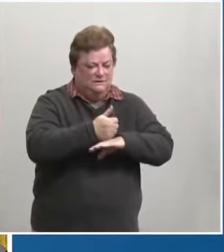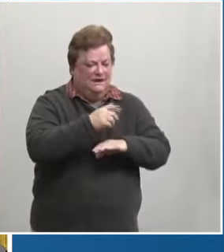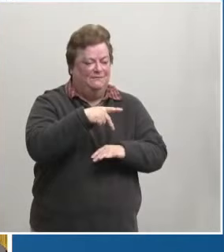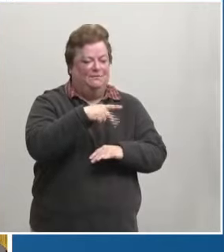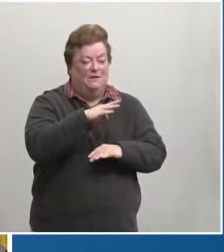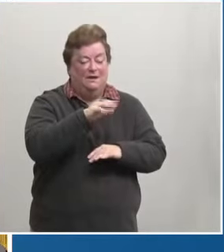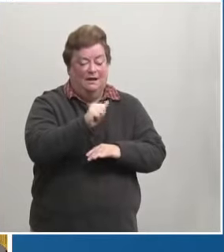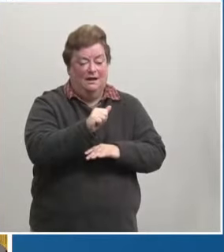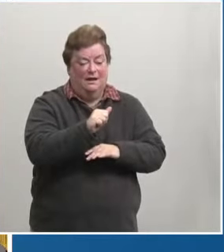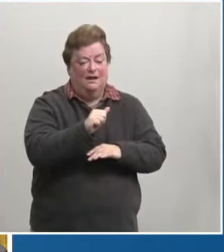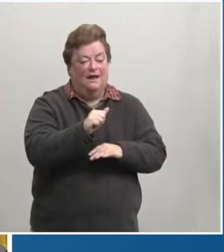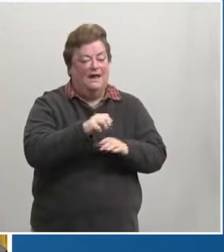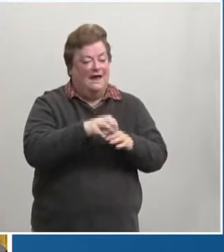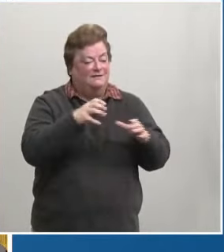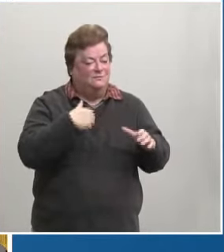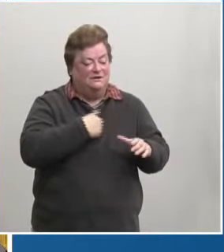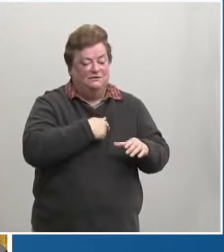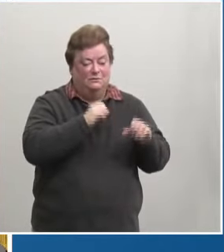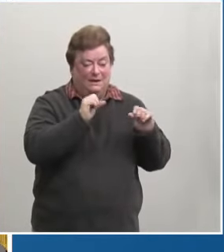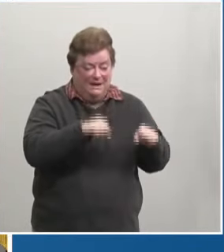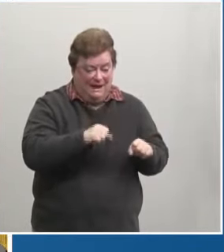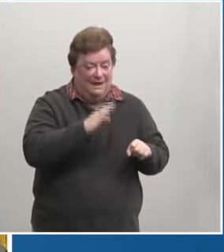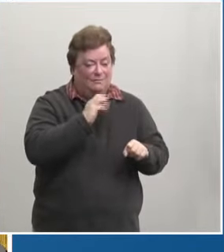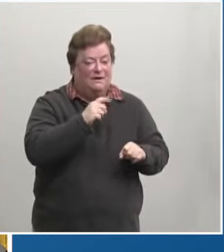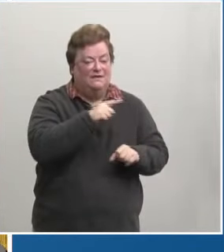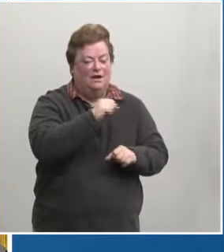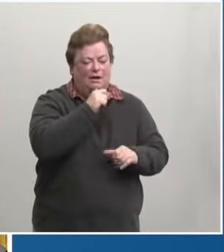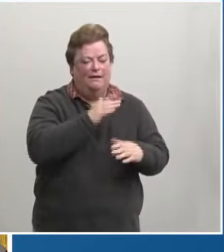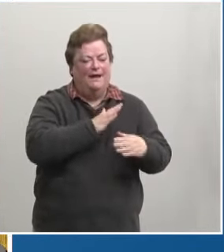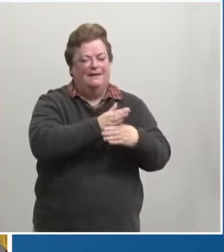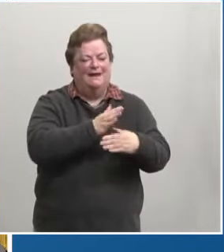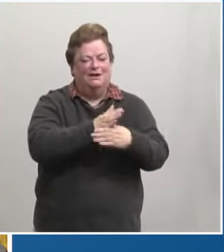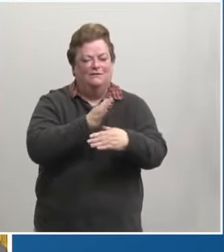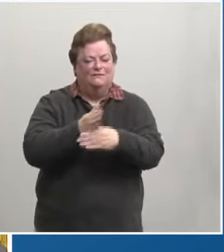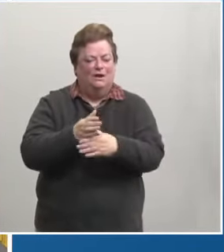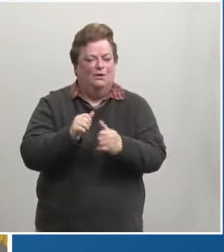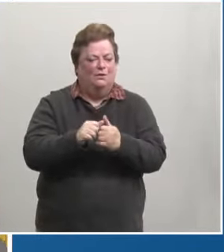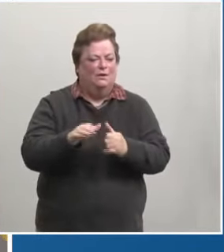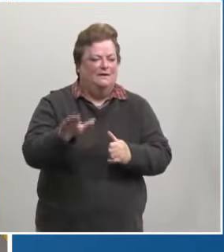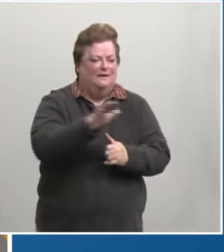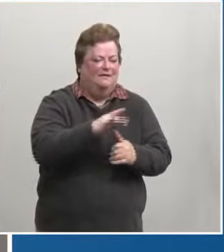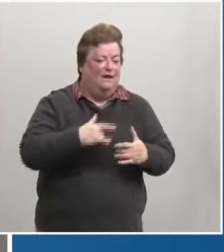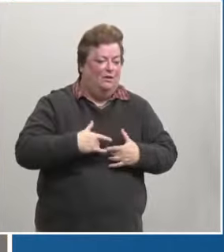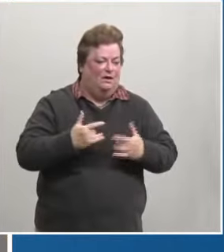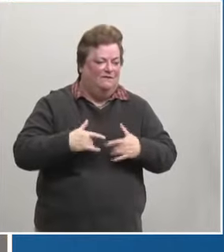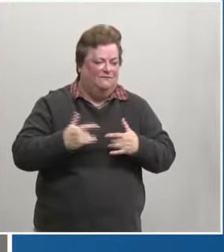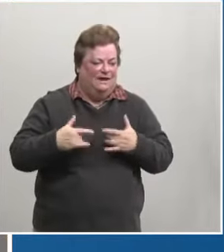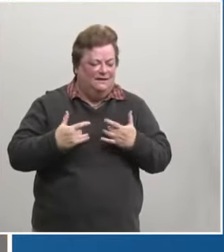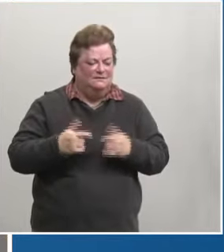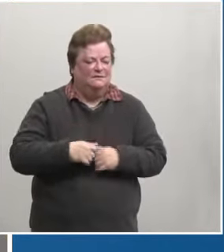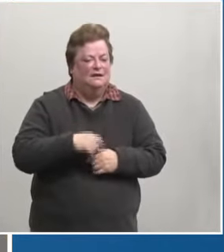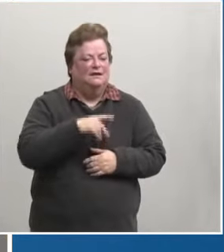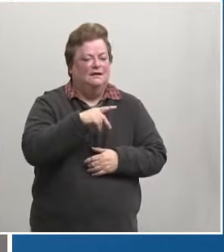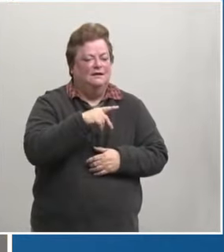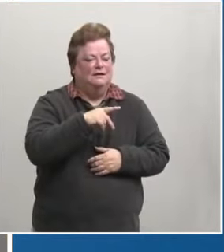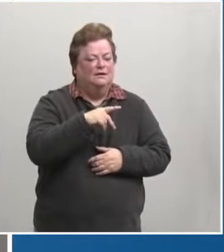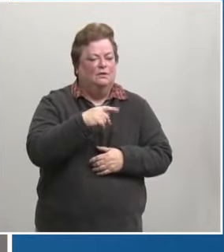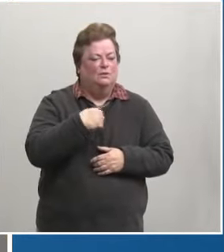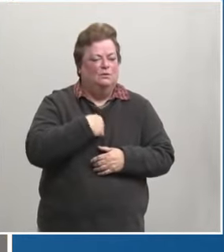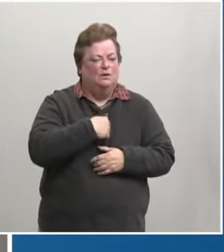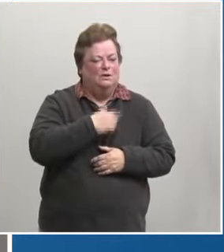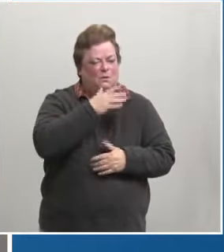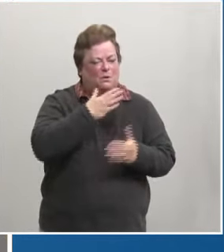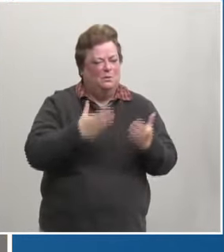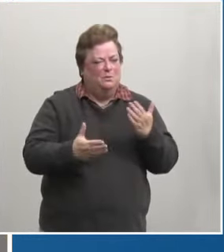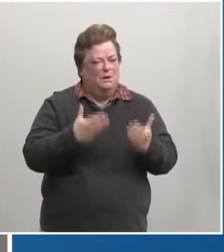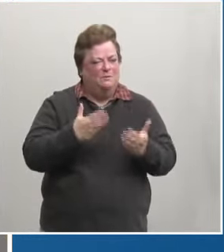as we are able to be there and not interfering. And Pinnacle Bank has been great about allowing us to be there. We'll